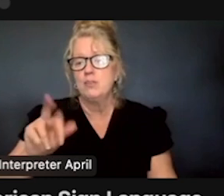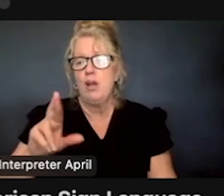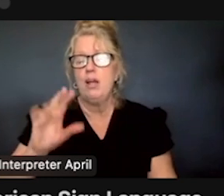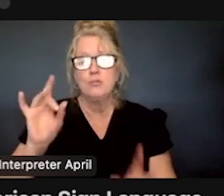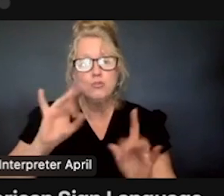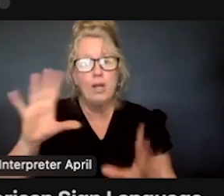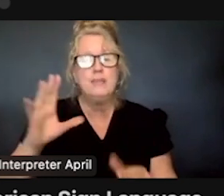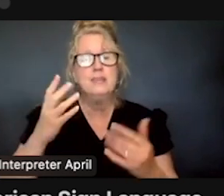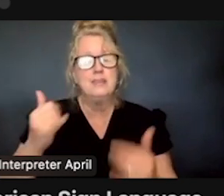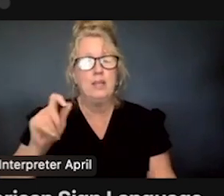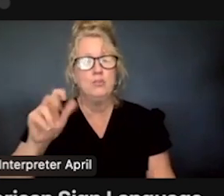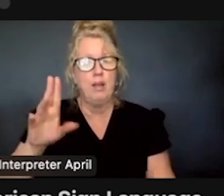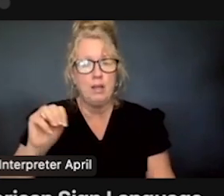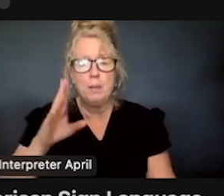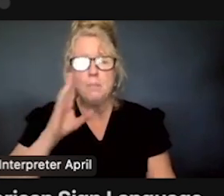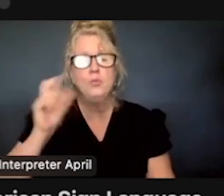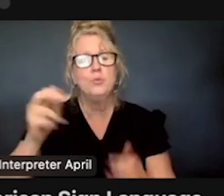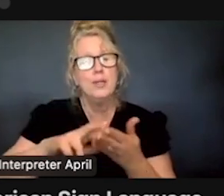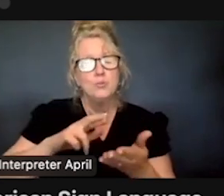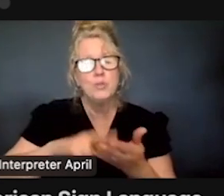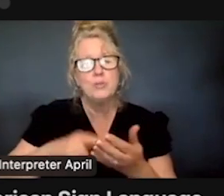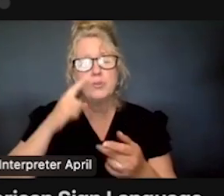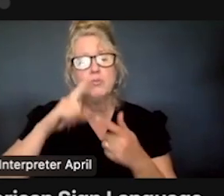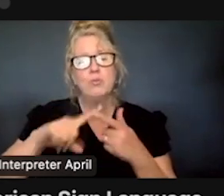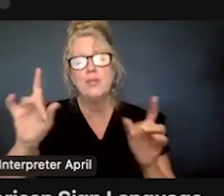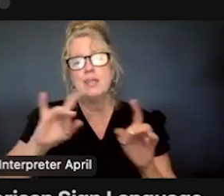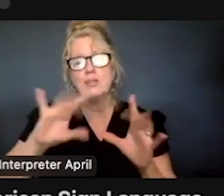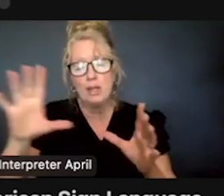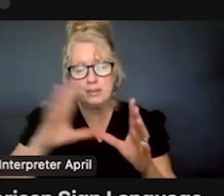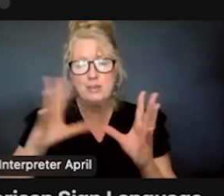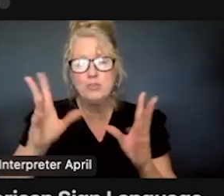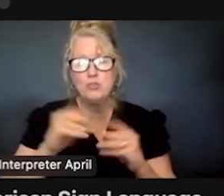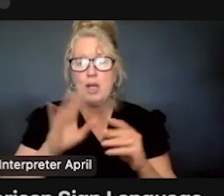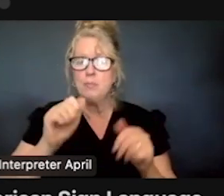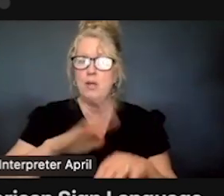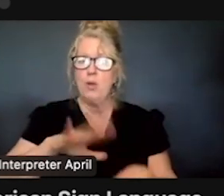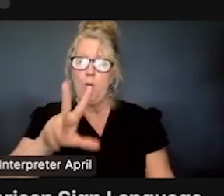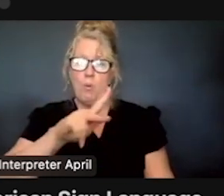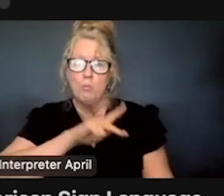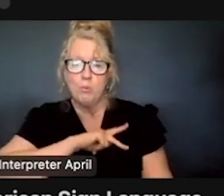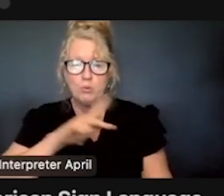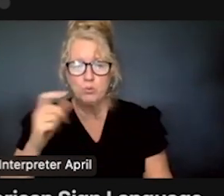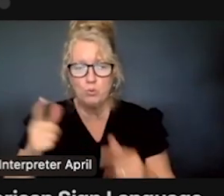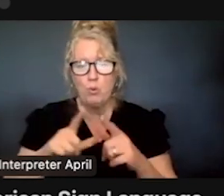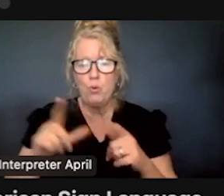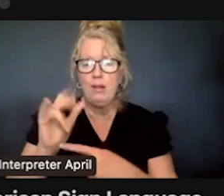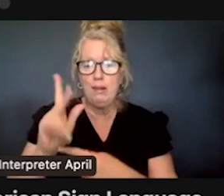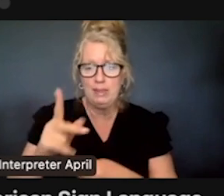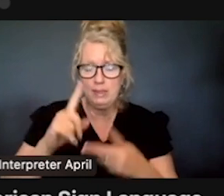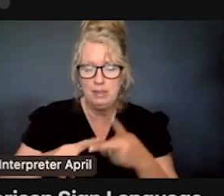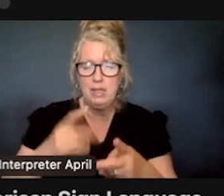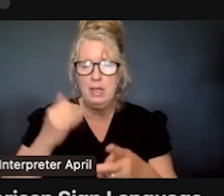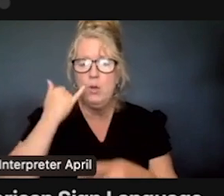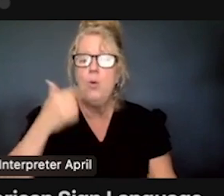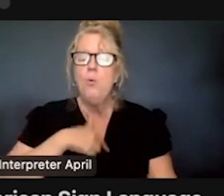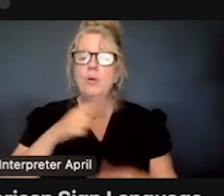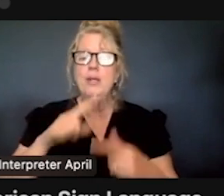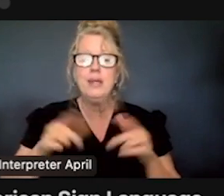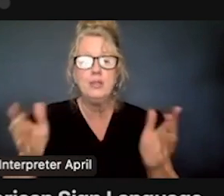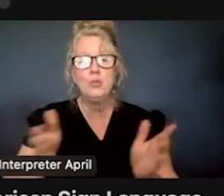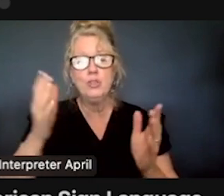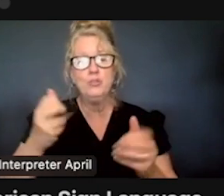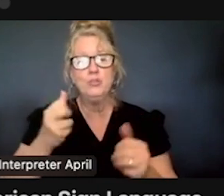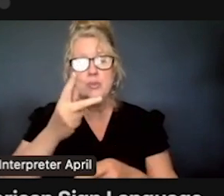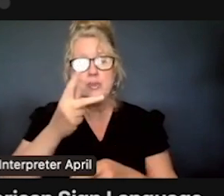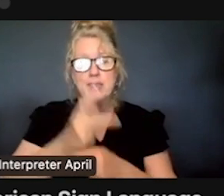talk.crisisnow.com to be able to register for the Crisis Jam. You get your own personal link. We encourage you just to keep that